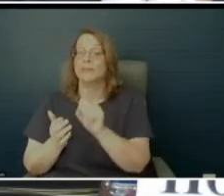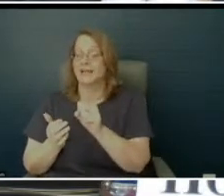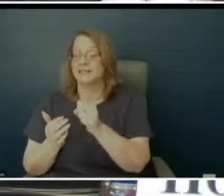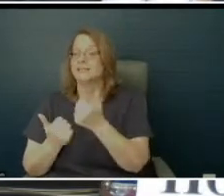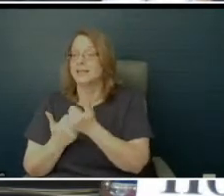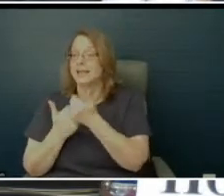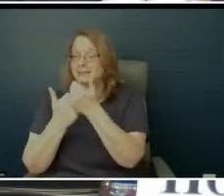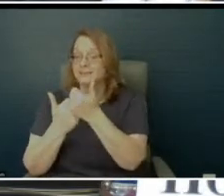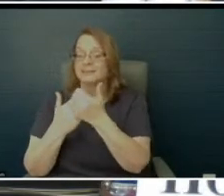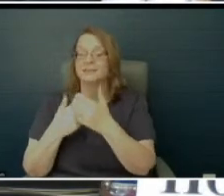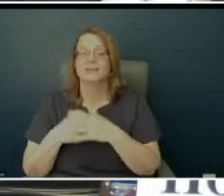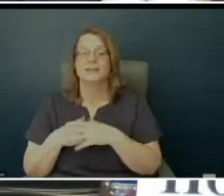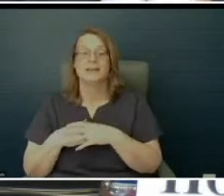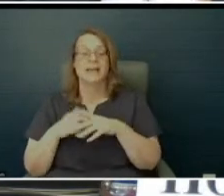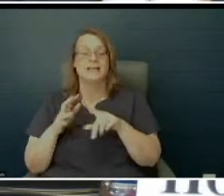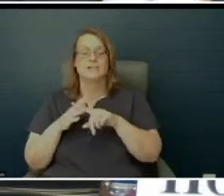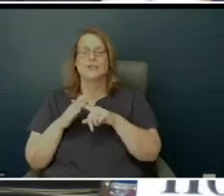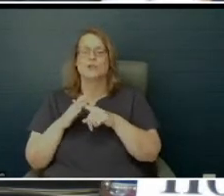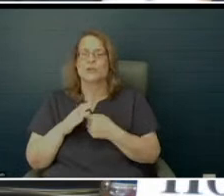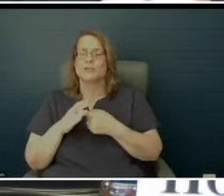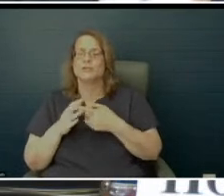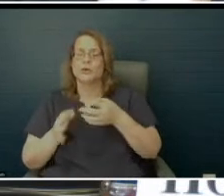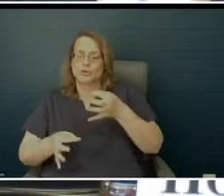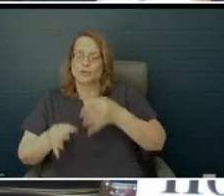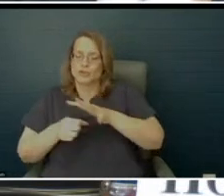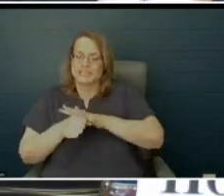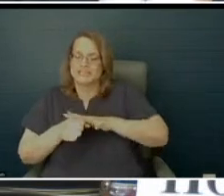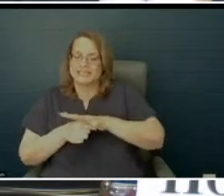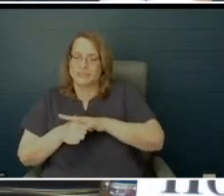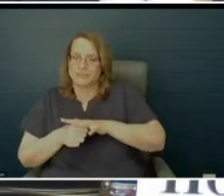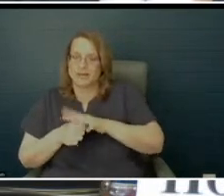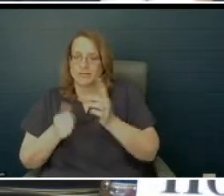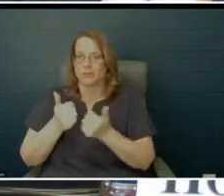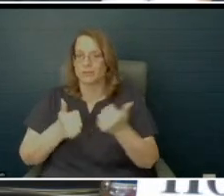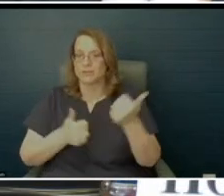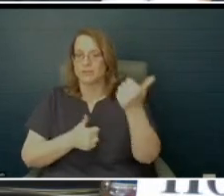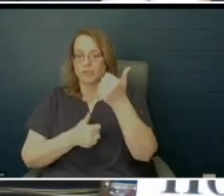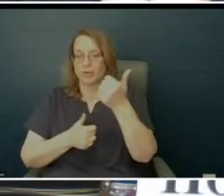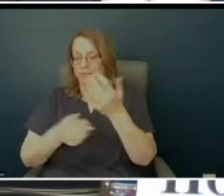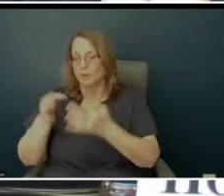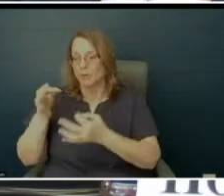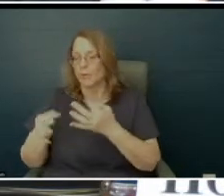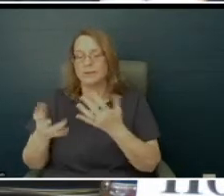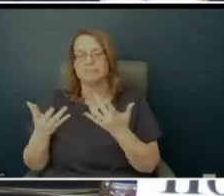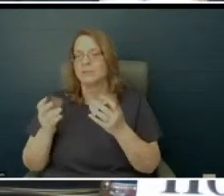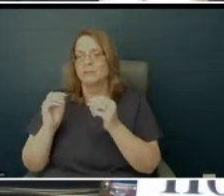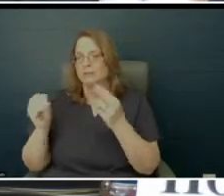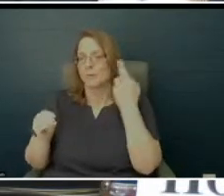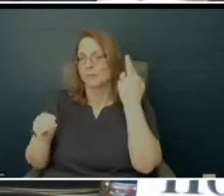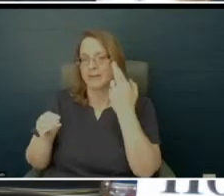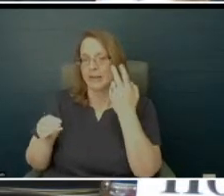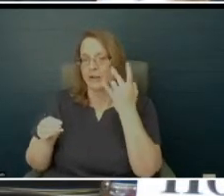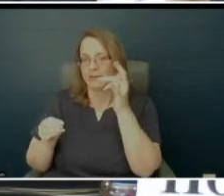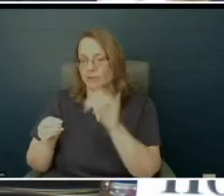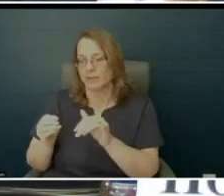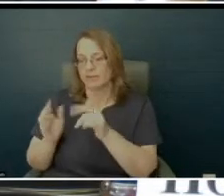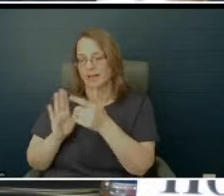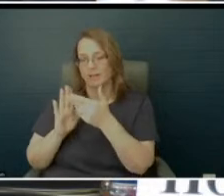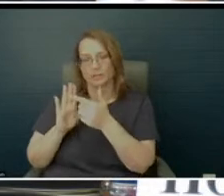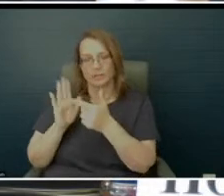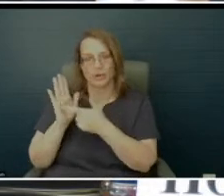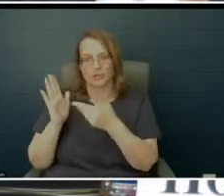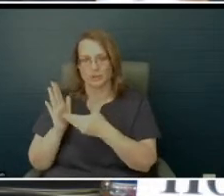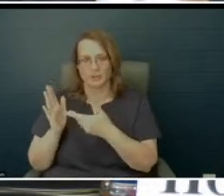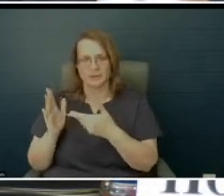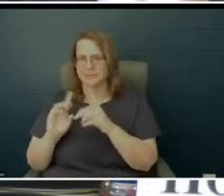original jurisdiction matter in the Supreme Court. It was a meritless lawsuit that was not something that the department could or would